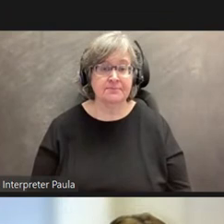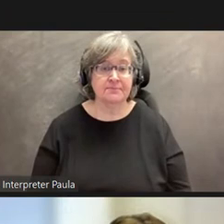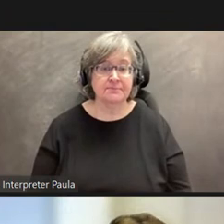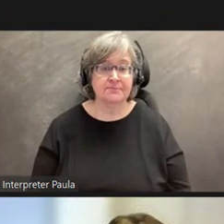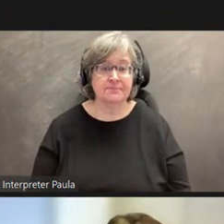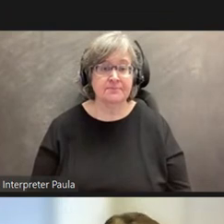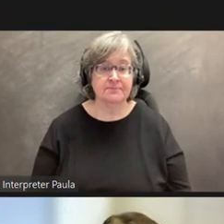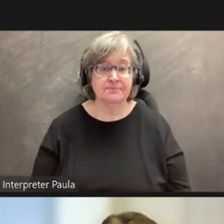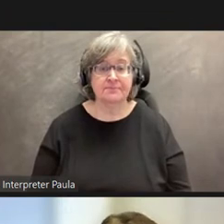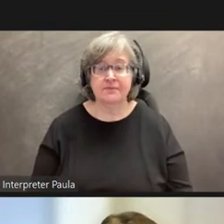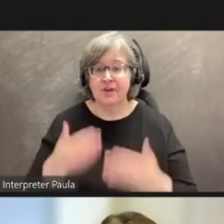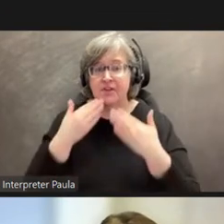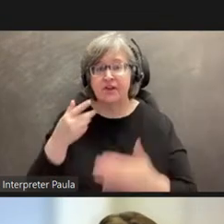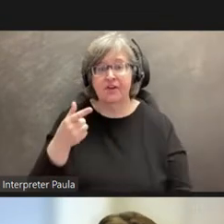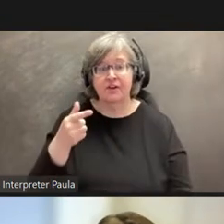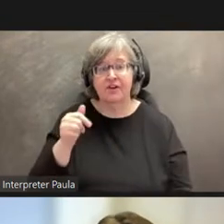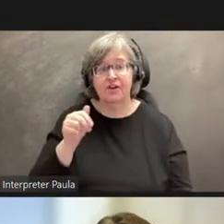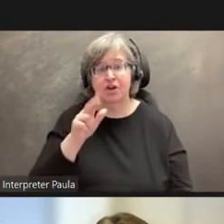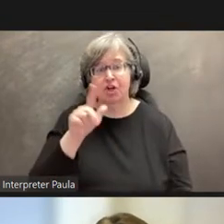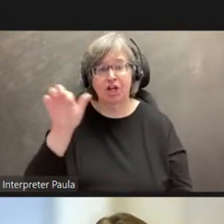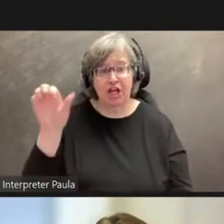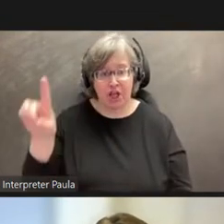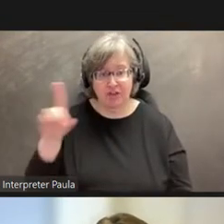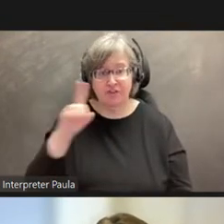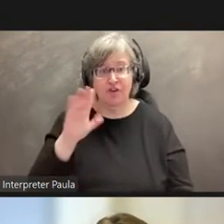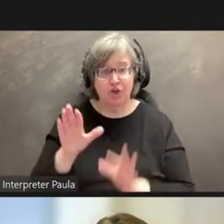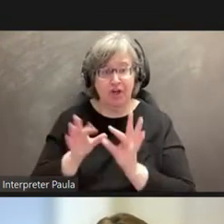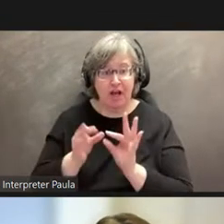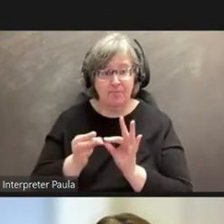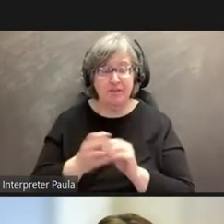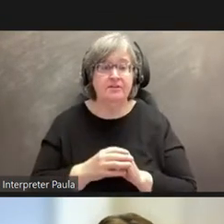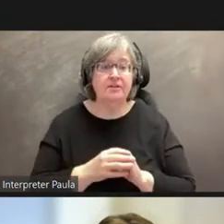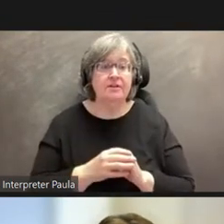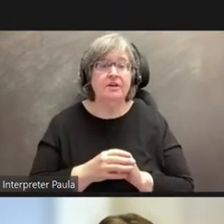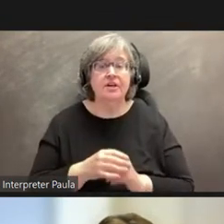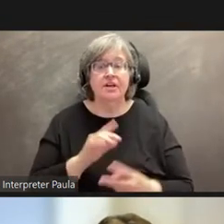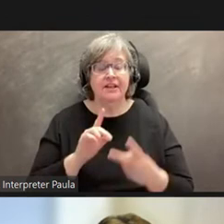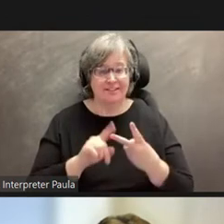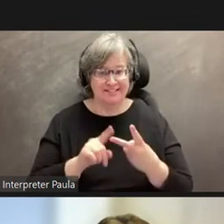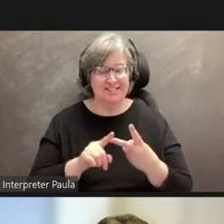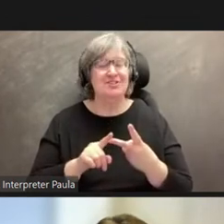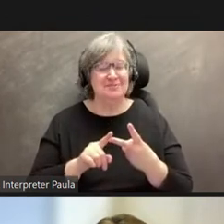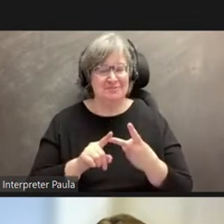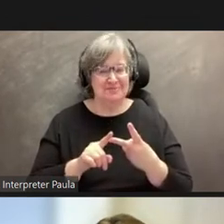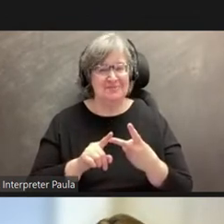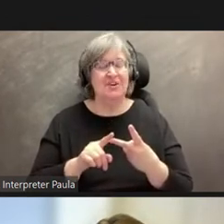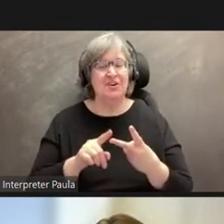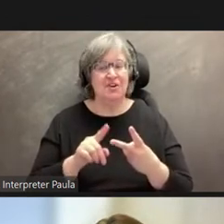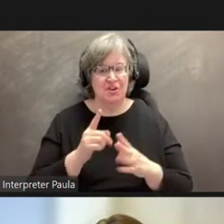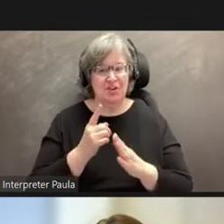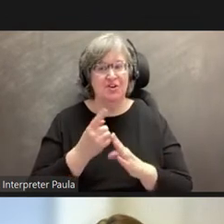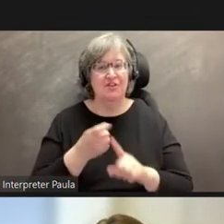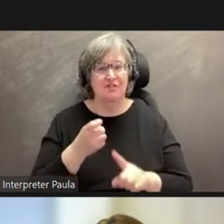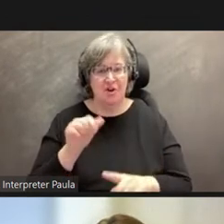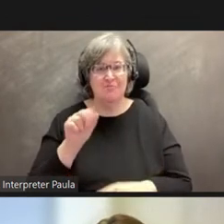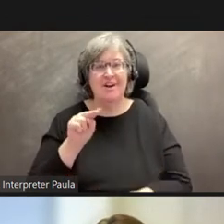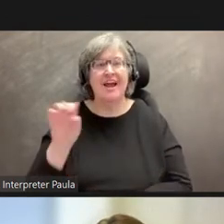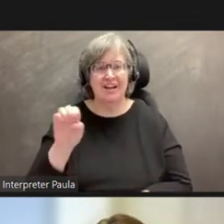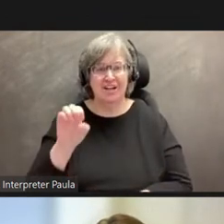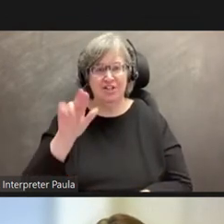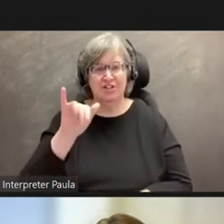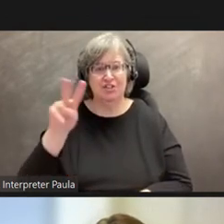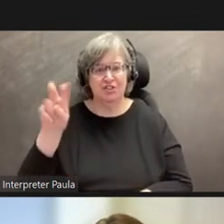So thank you, Garland, for your comment. And the second one is from Anne Sullivan